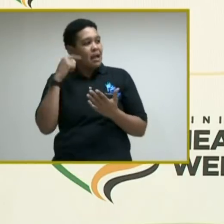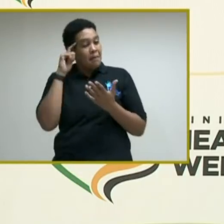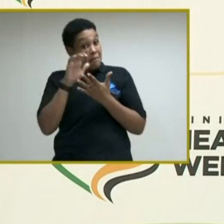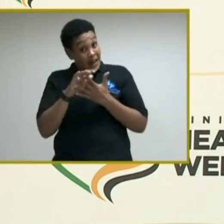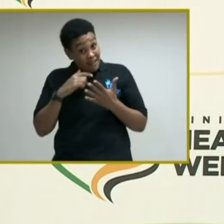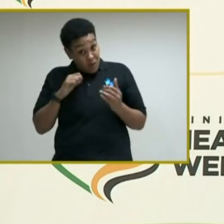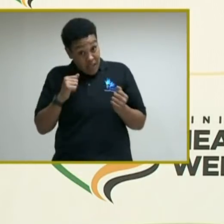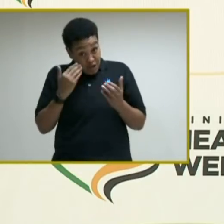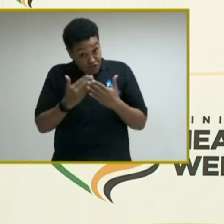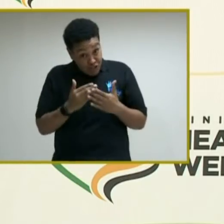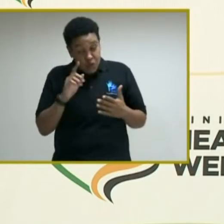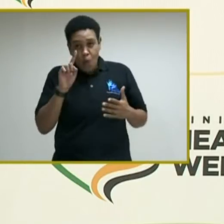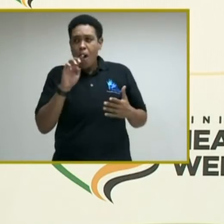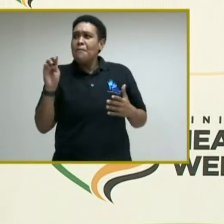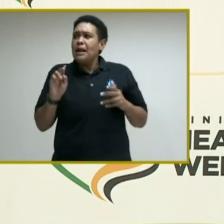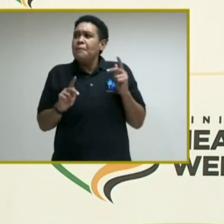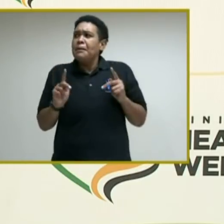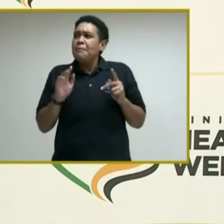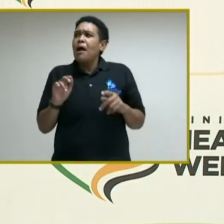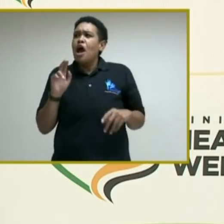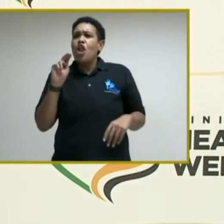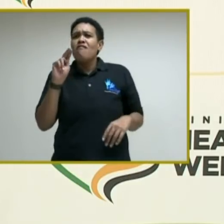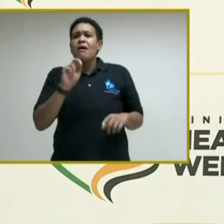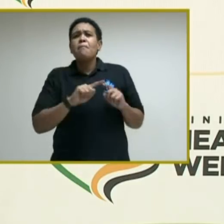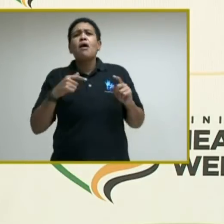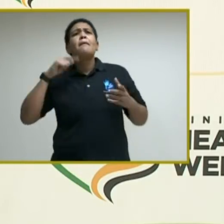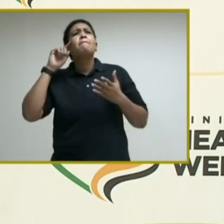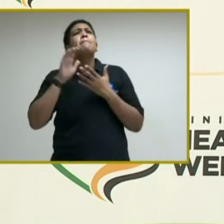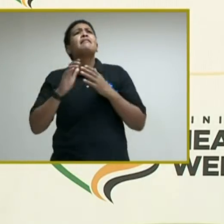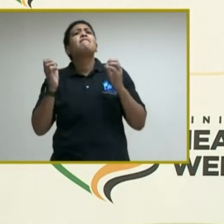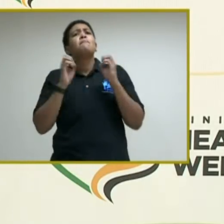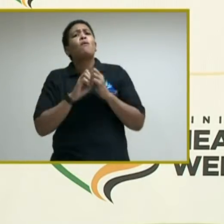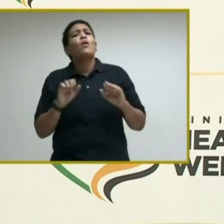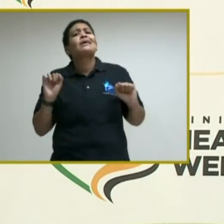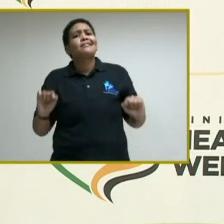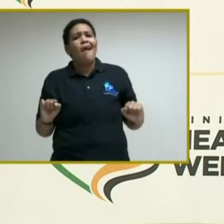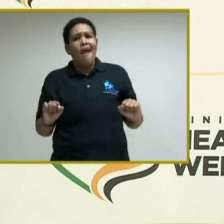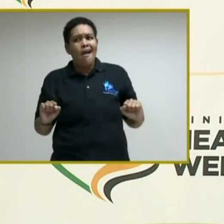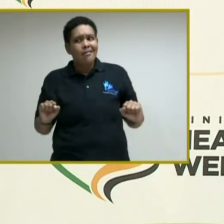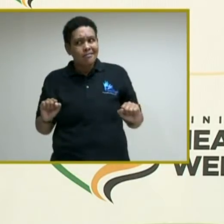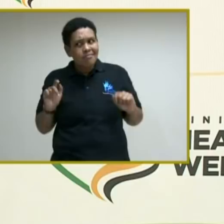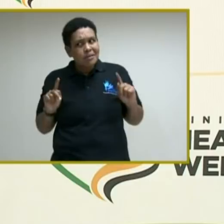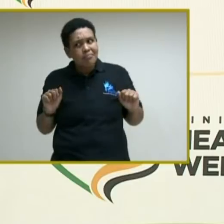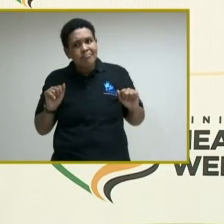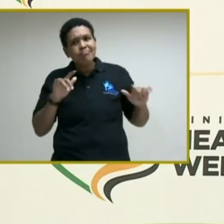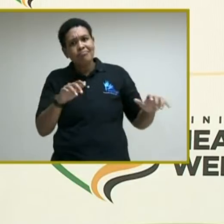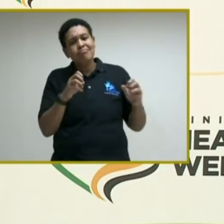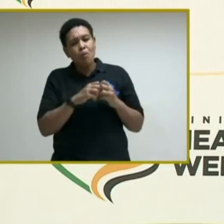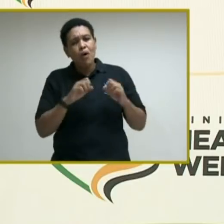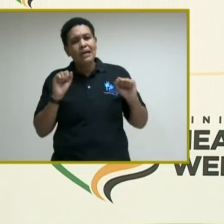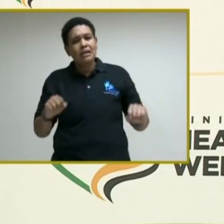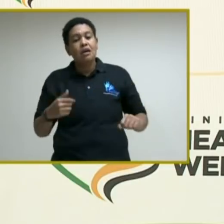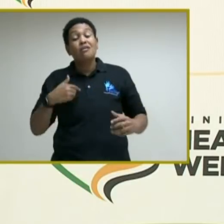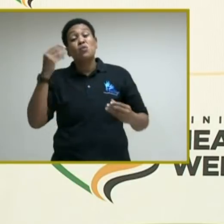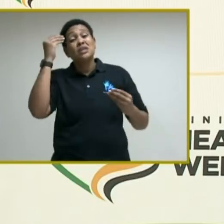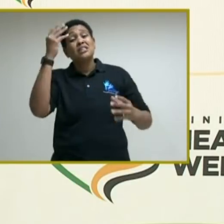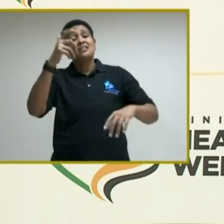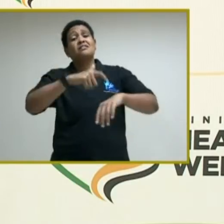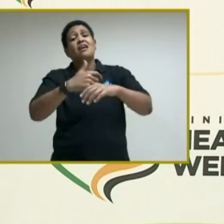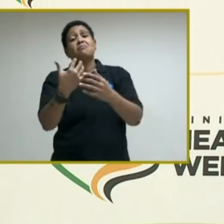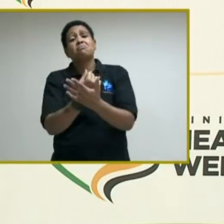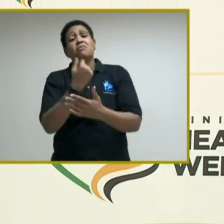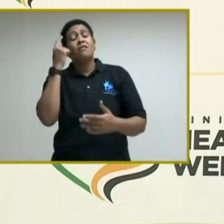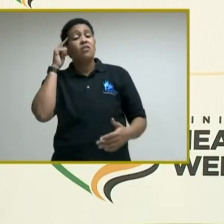there. But I do believe that we can do a lot more. And I just want to say that the time has come for